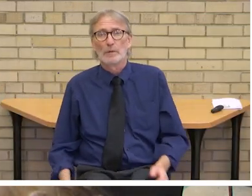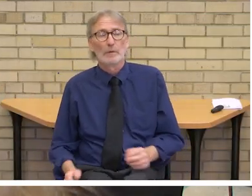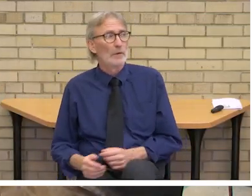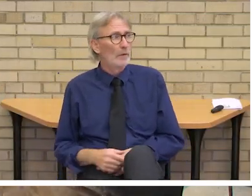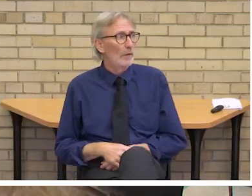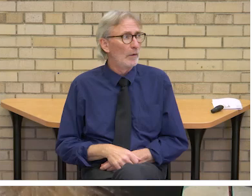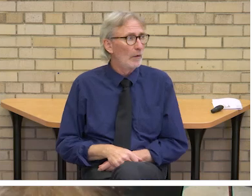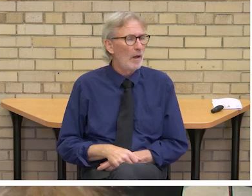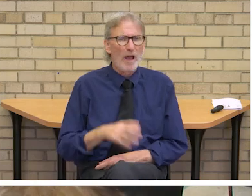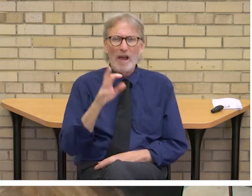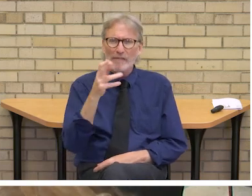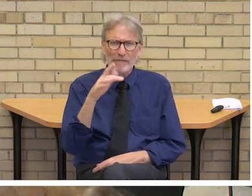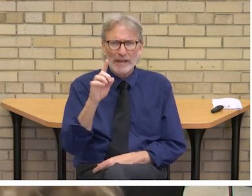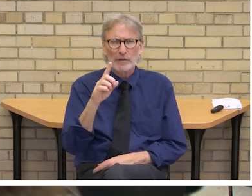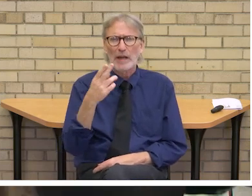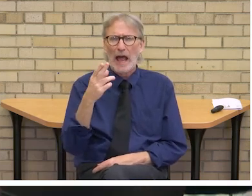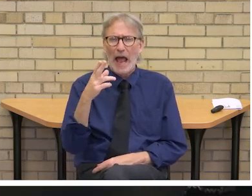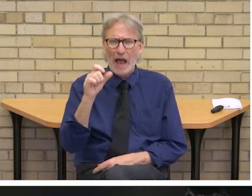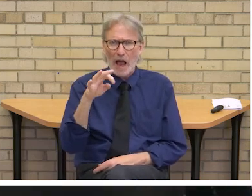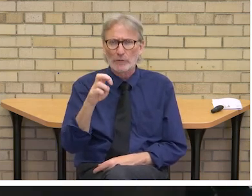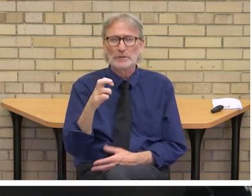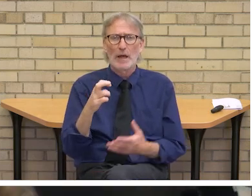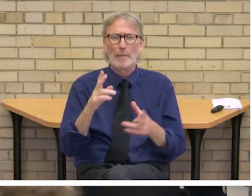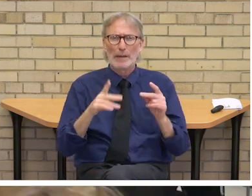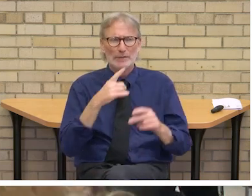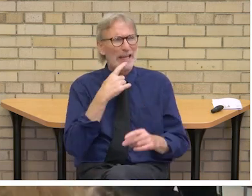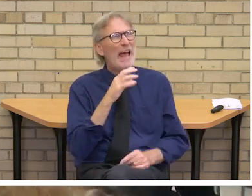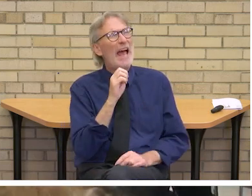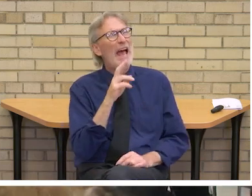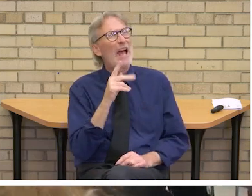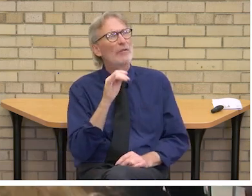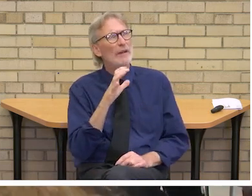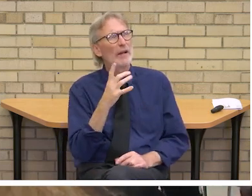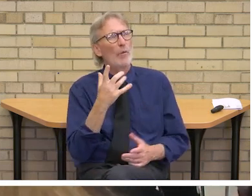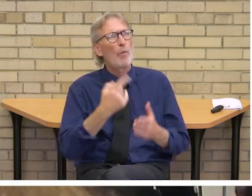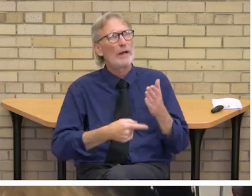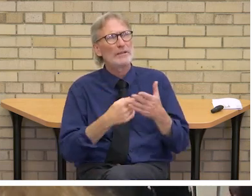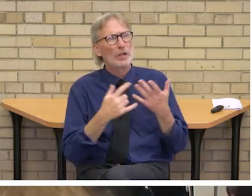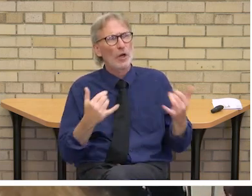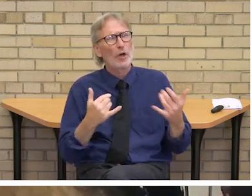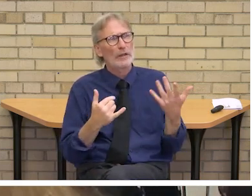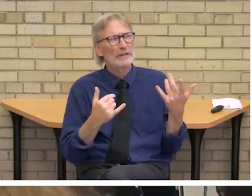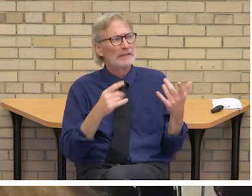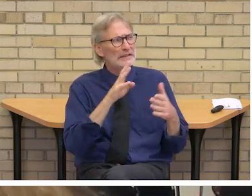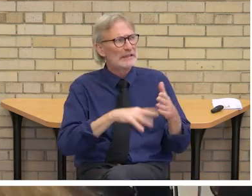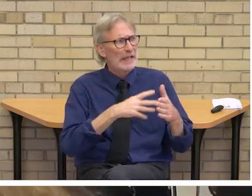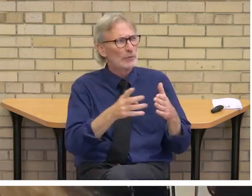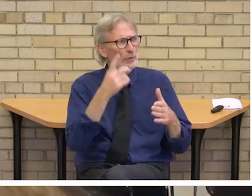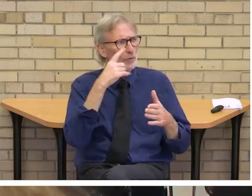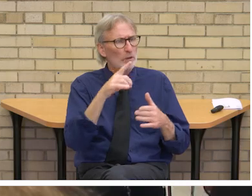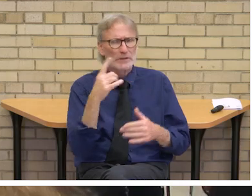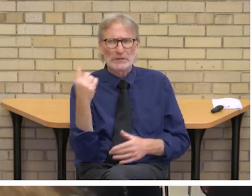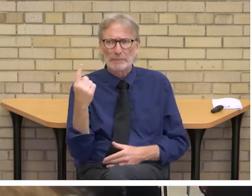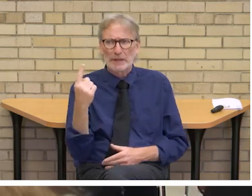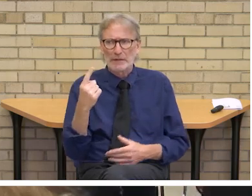Fraser Fieldhouse folks want to know, Eric, can you tell us what the current anticipated schedule for the Fraser Steps construction might